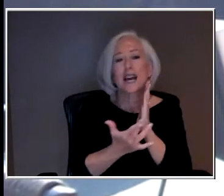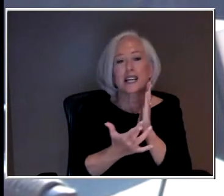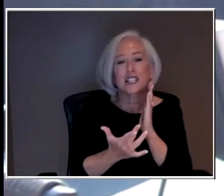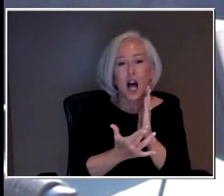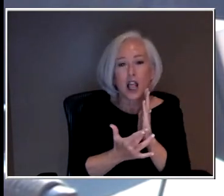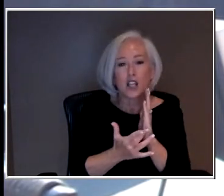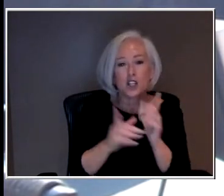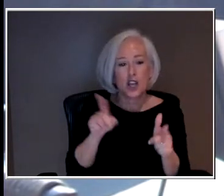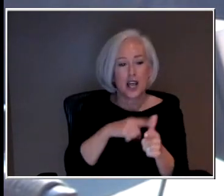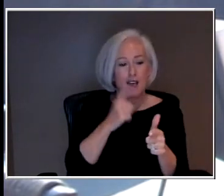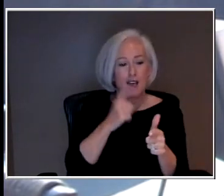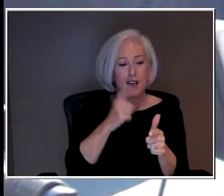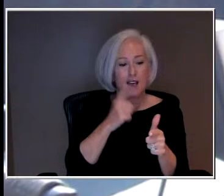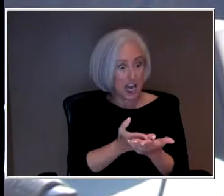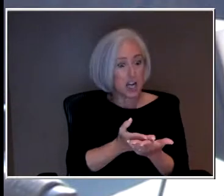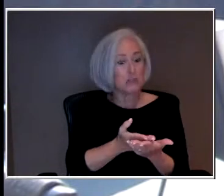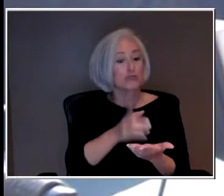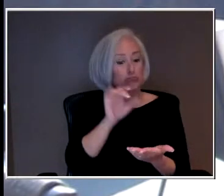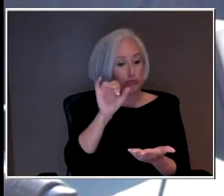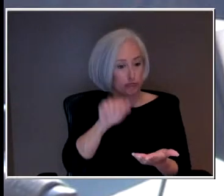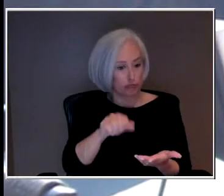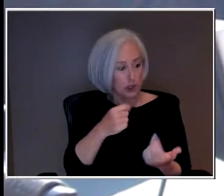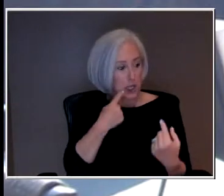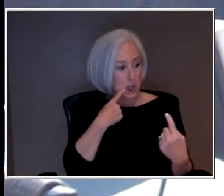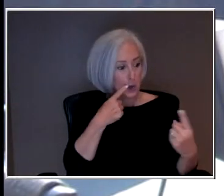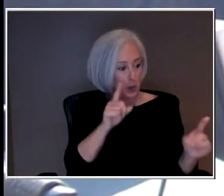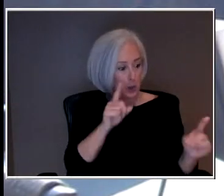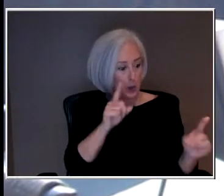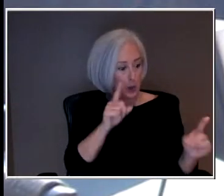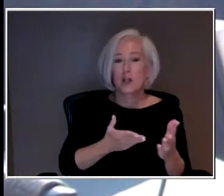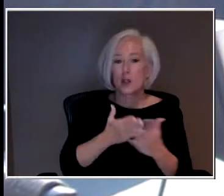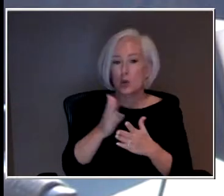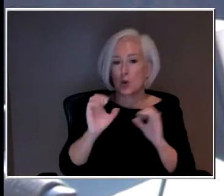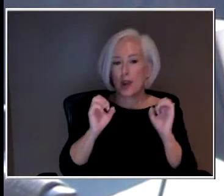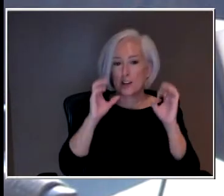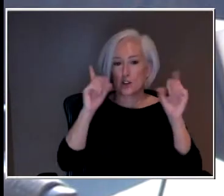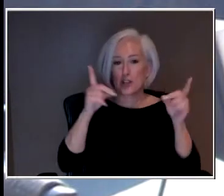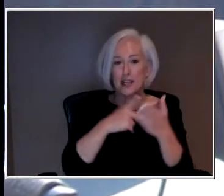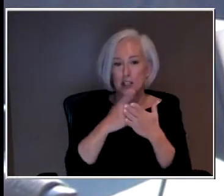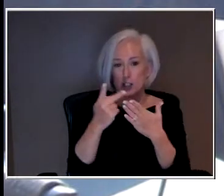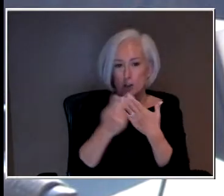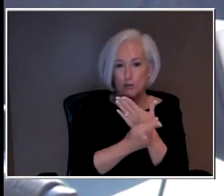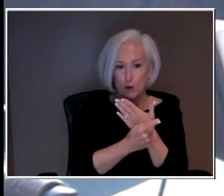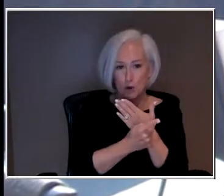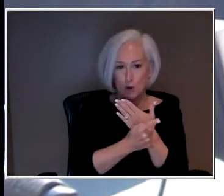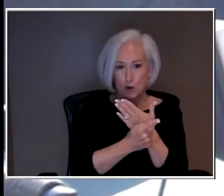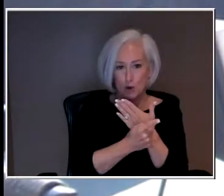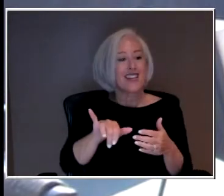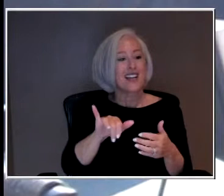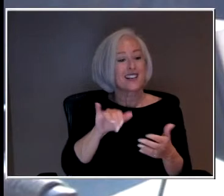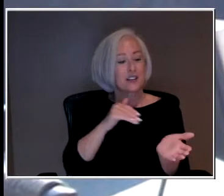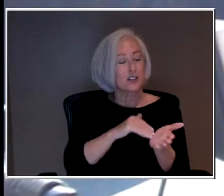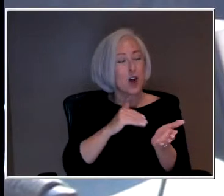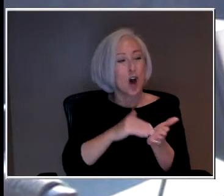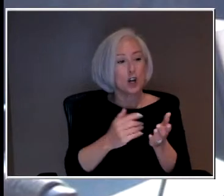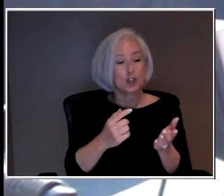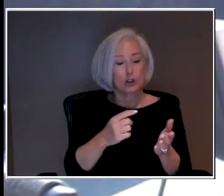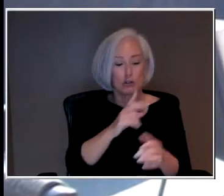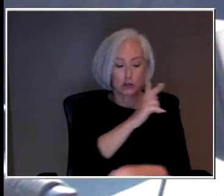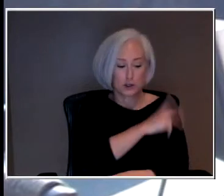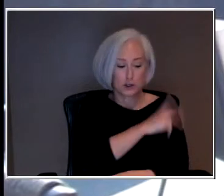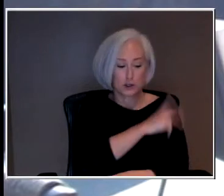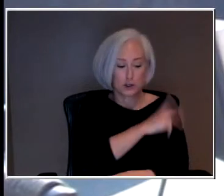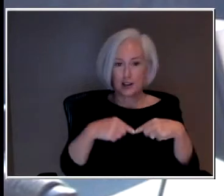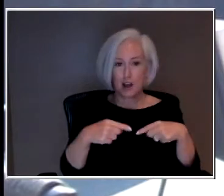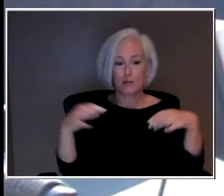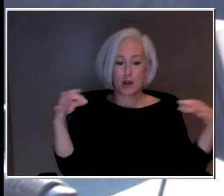then validating it for people through educational programs like our annual meetings. So doctors can come in, patients can come in and say, wow, okay,